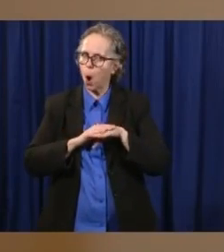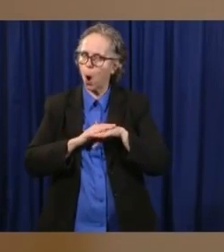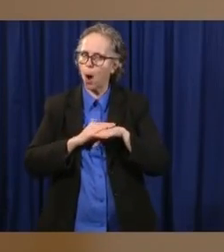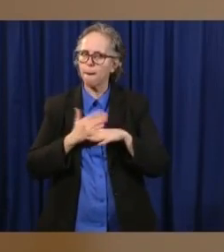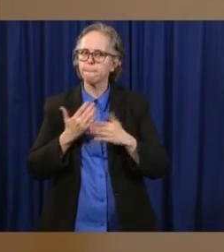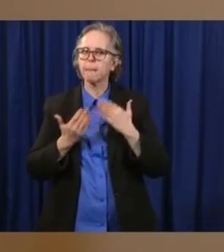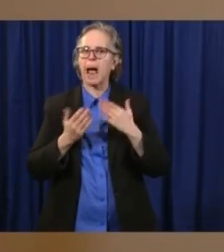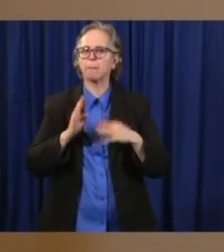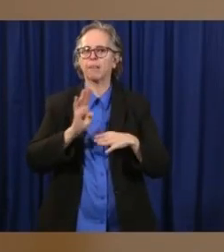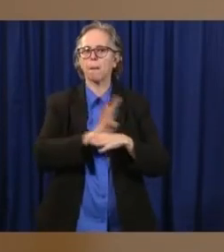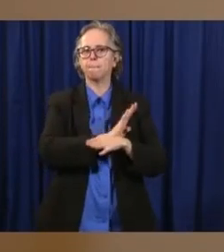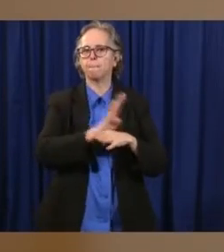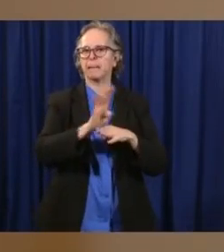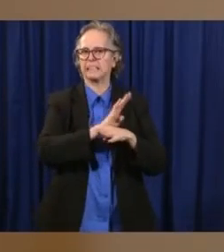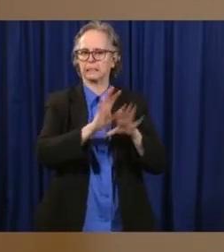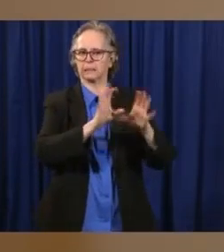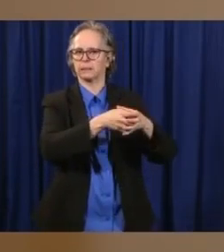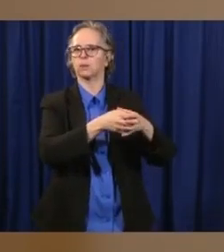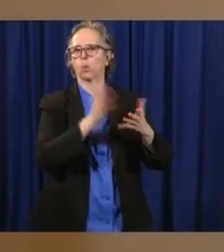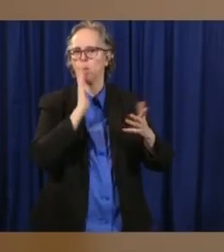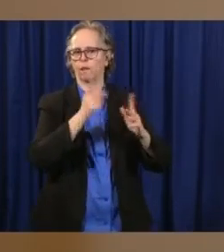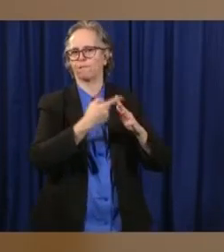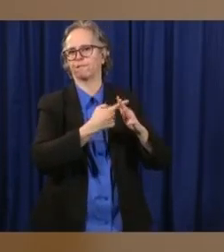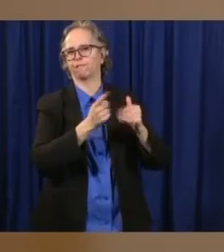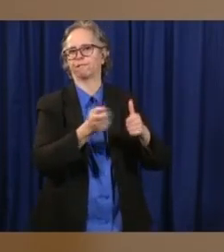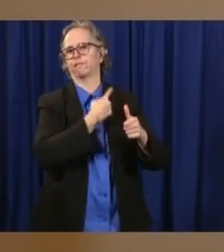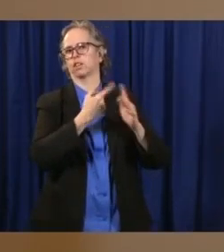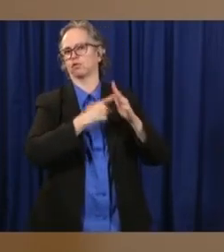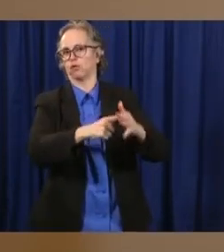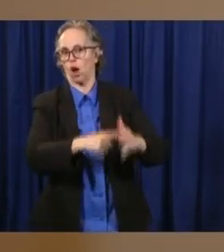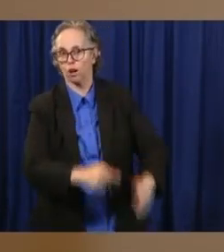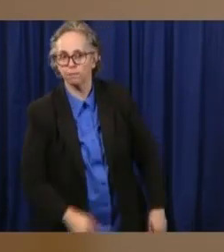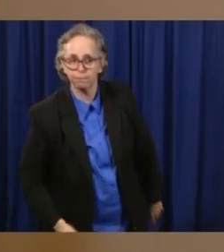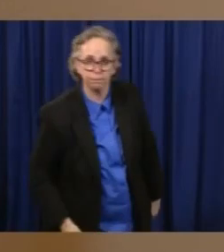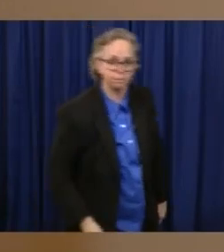sector. Thank you. Thank you.